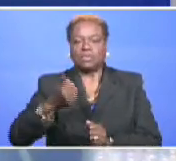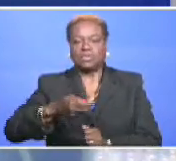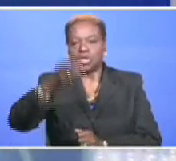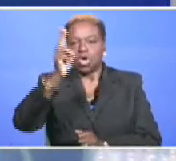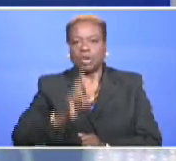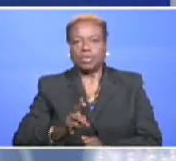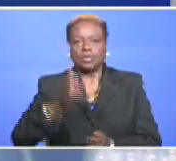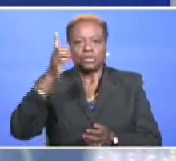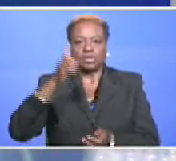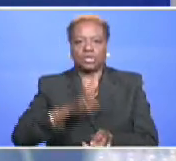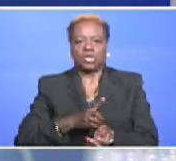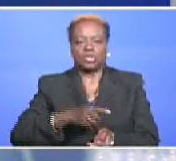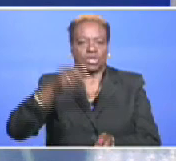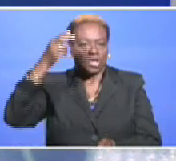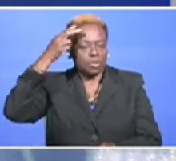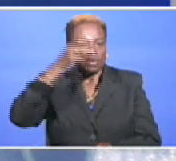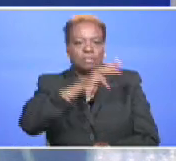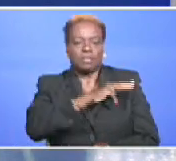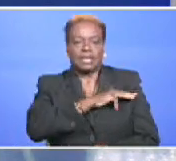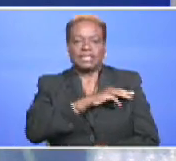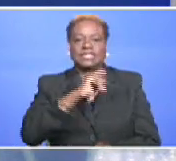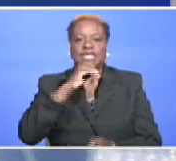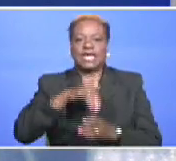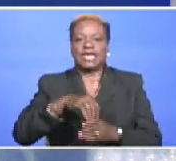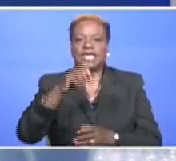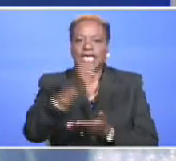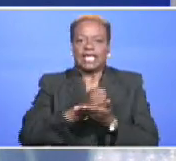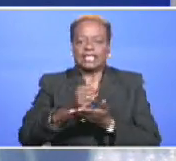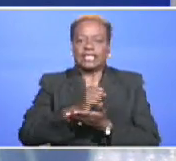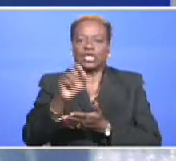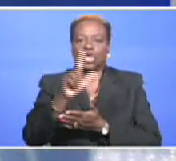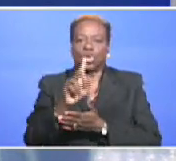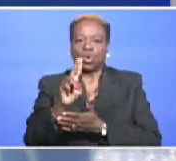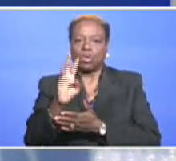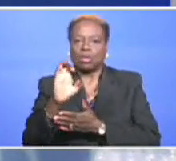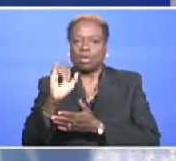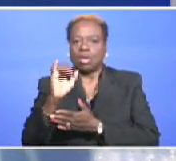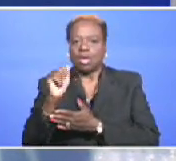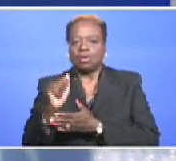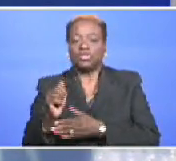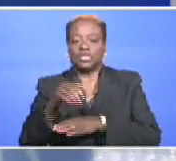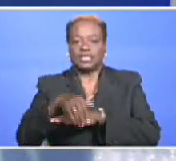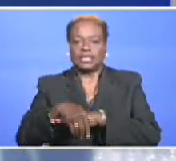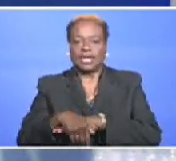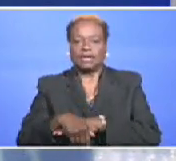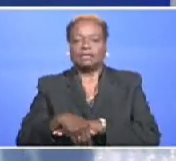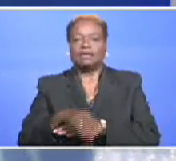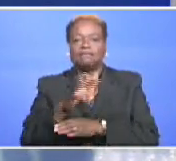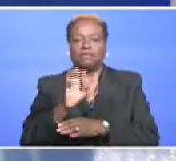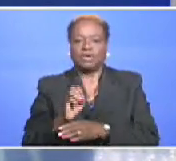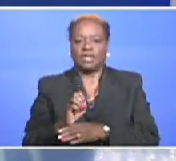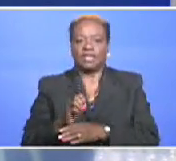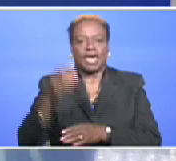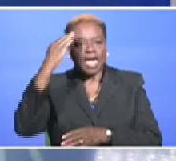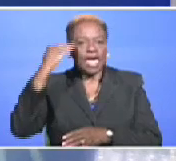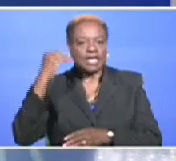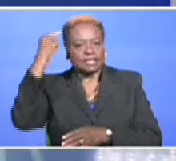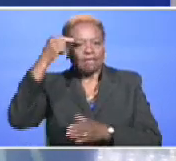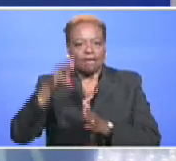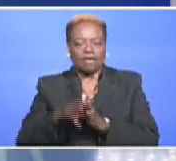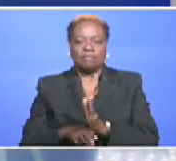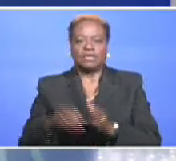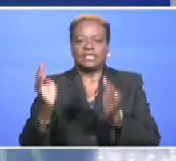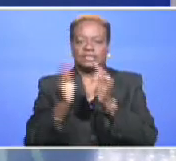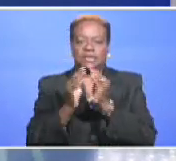Dr. Hubert Minnis is in St. Lucia tonight, where he'll be attending the 40th Caricom Heads of Government meeting. The